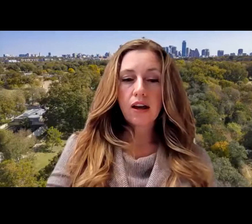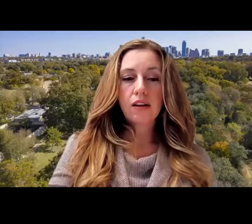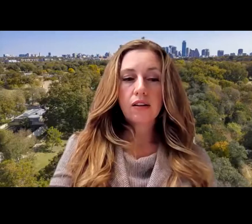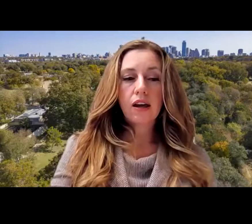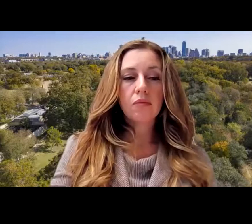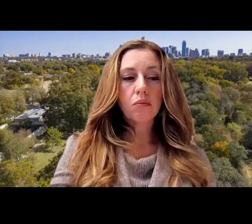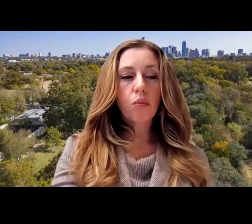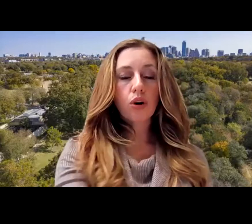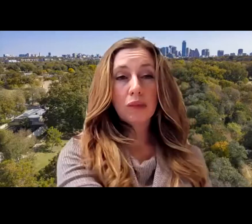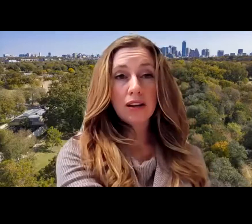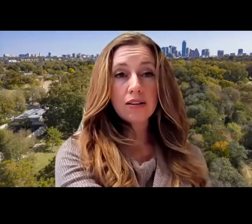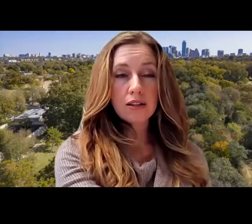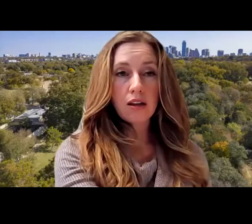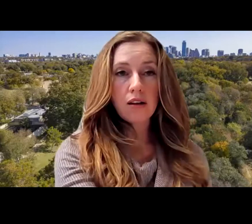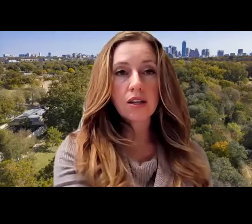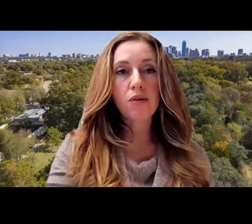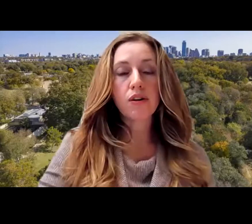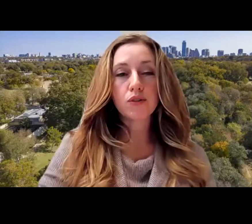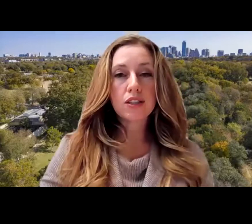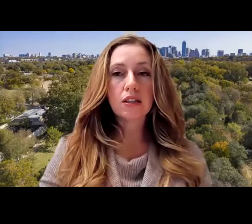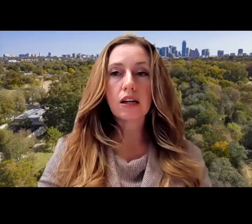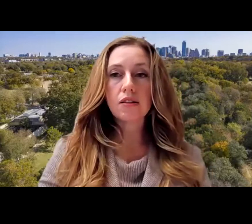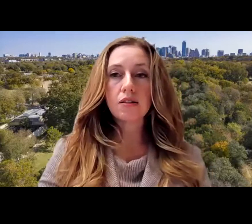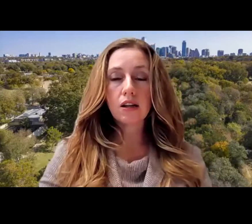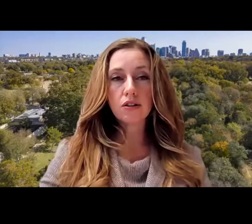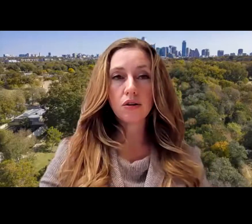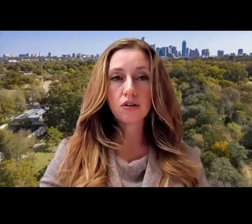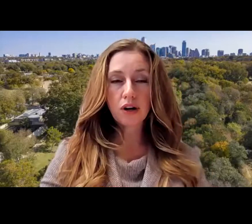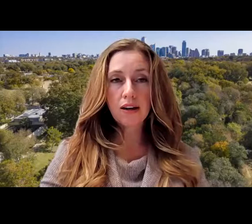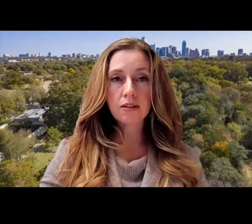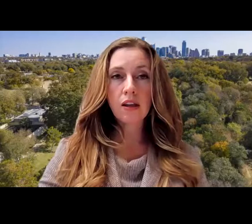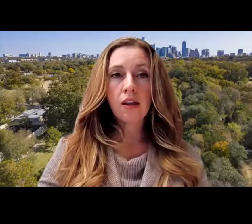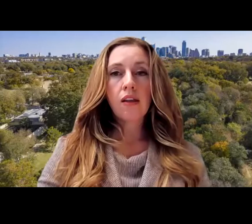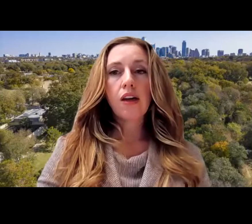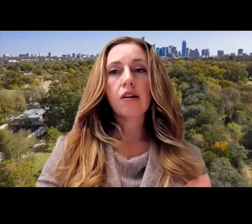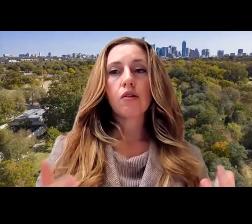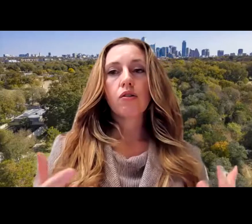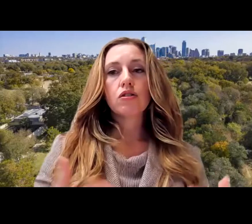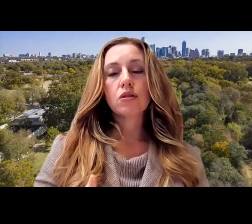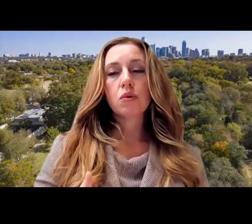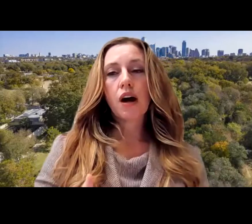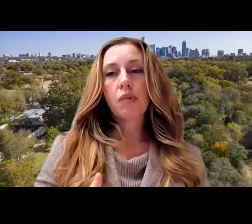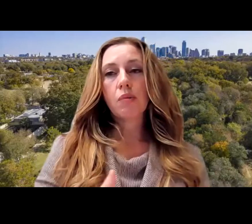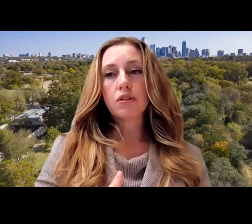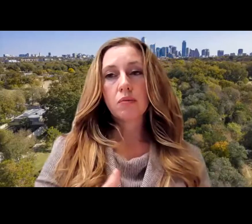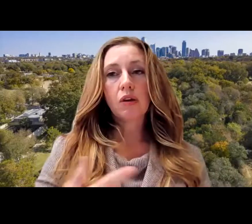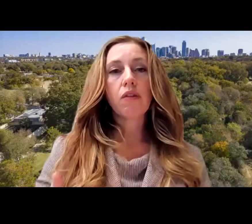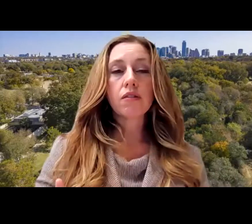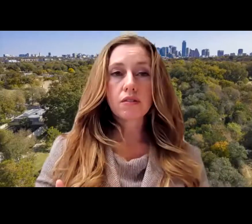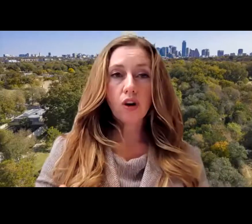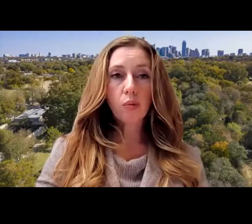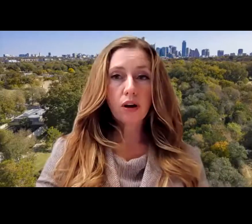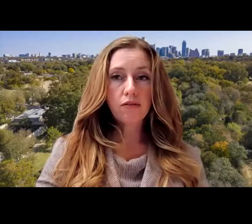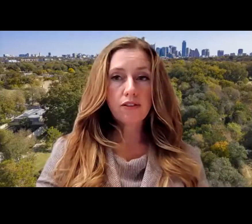detail and more immediacy that some of those facilities needed to address that just would not be able to be